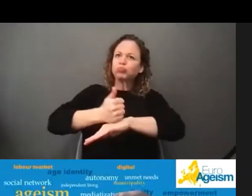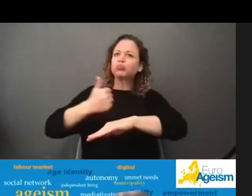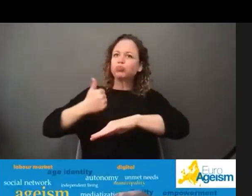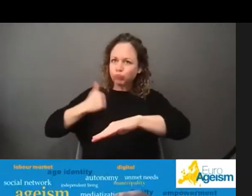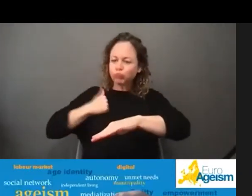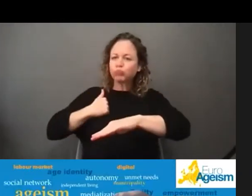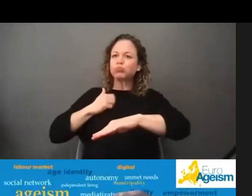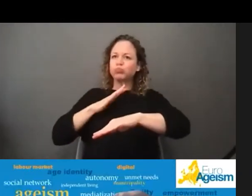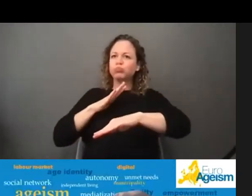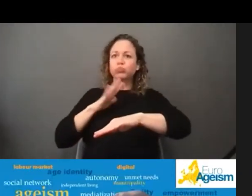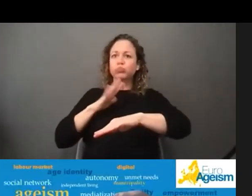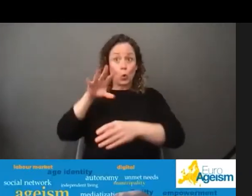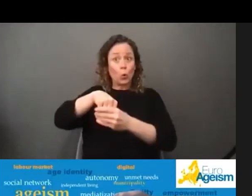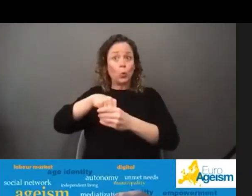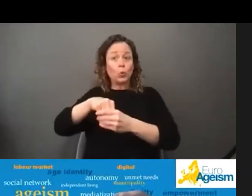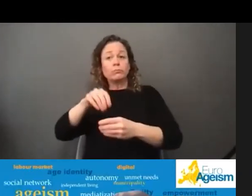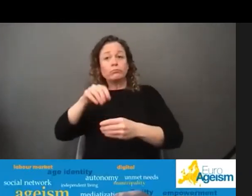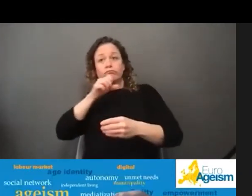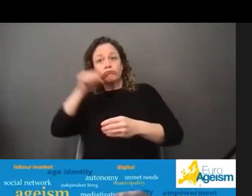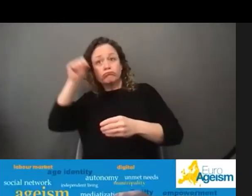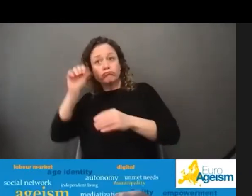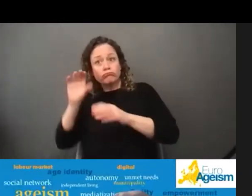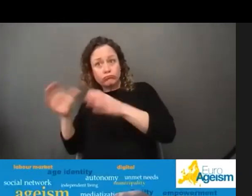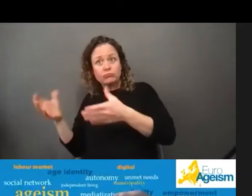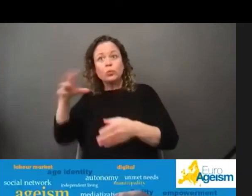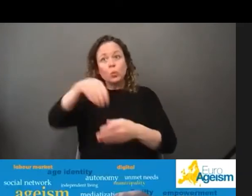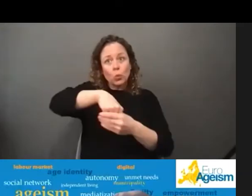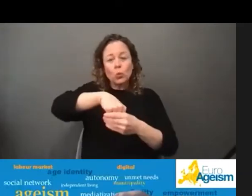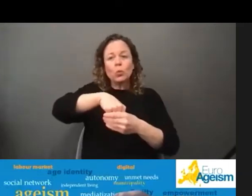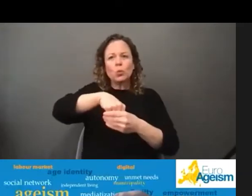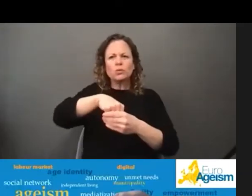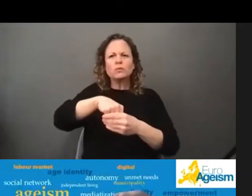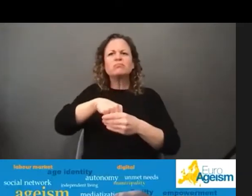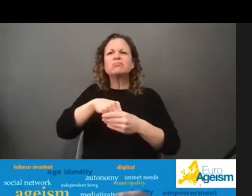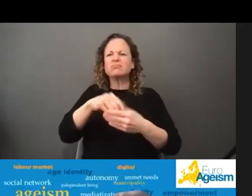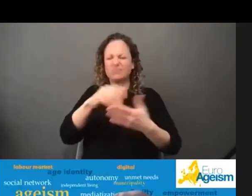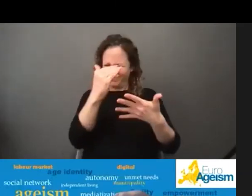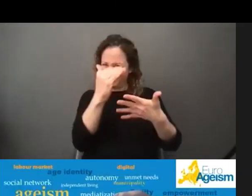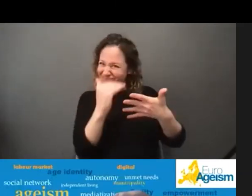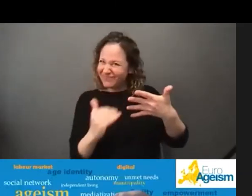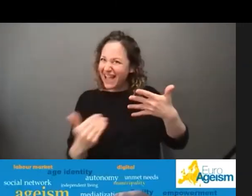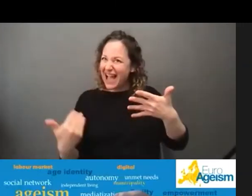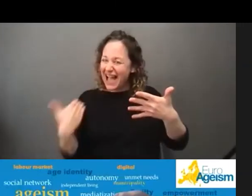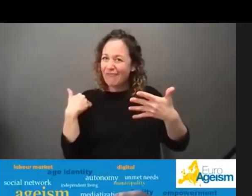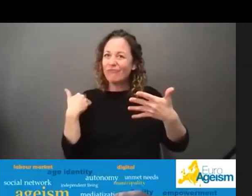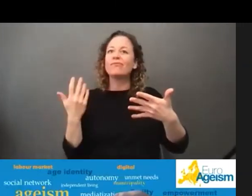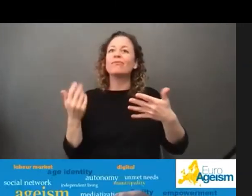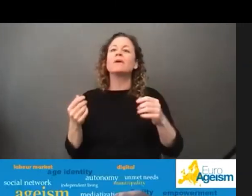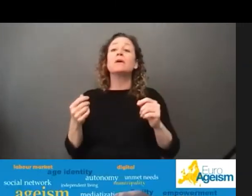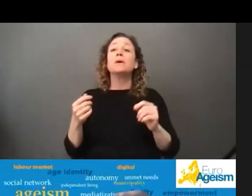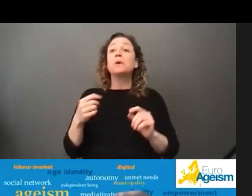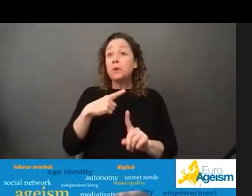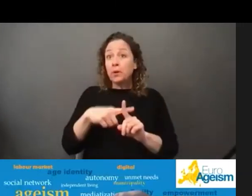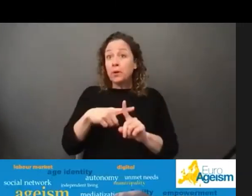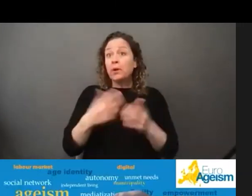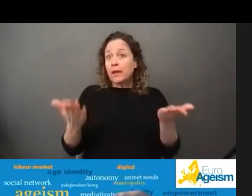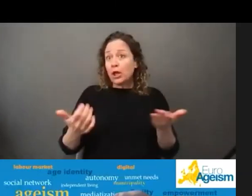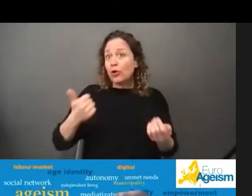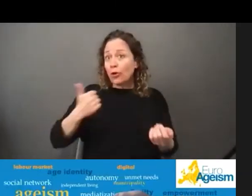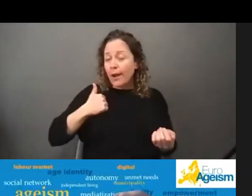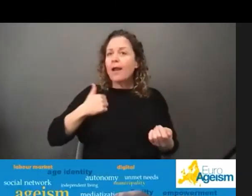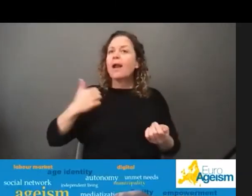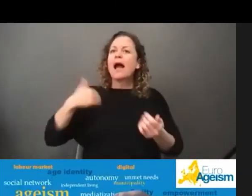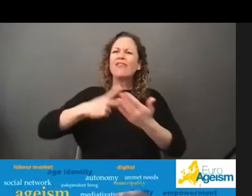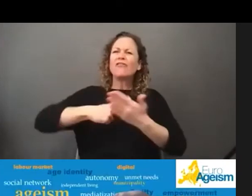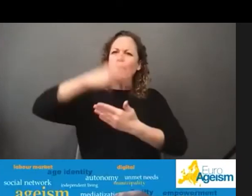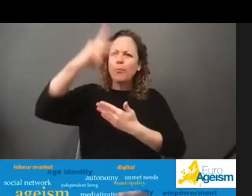disability issue, there's more of that support. There is programs within Canada around skill boosting